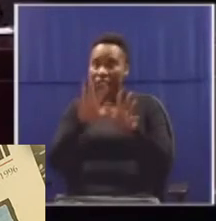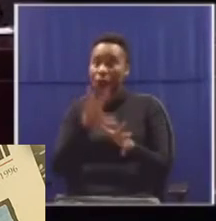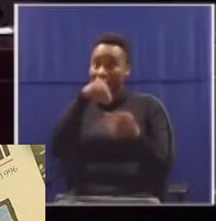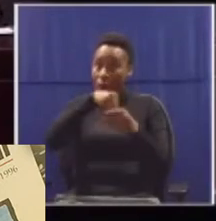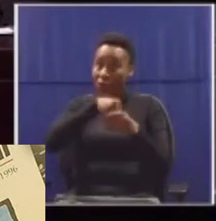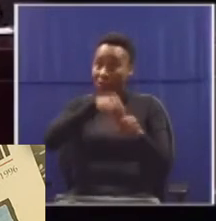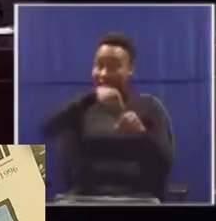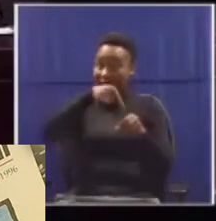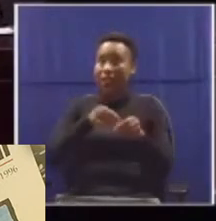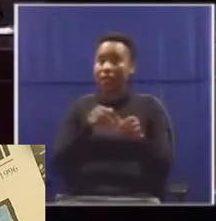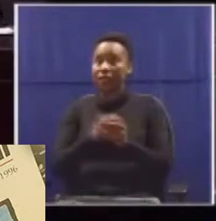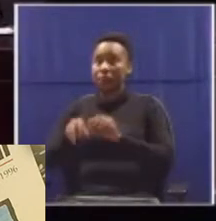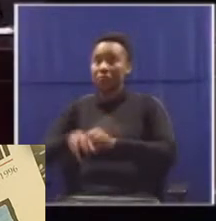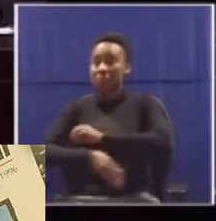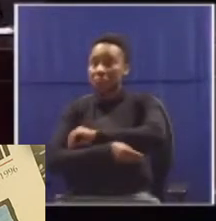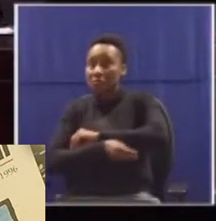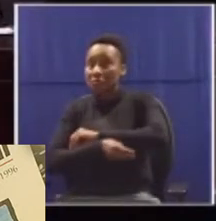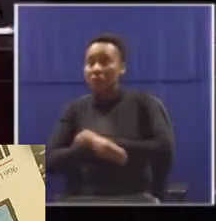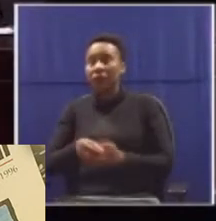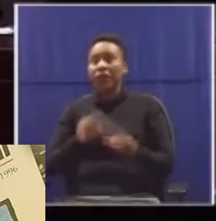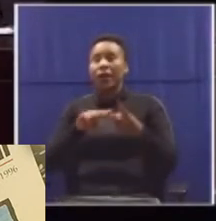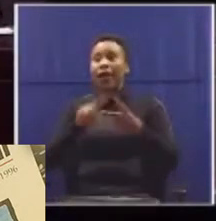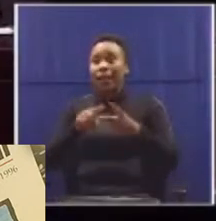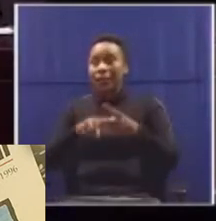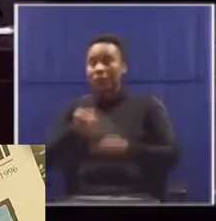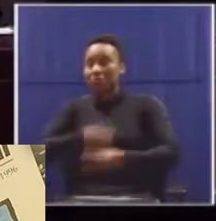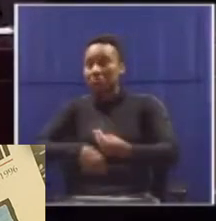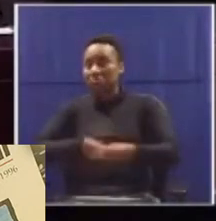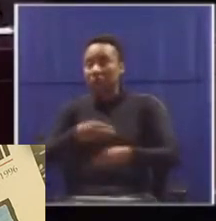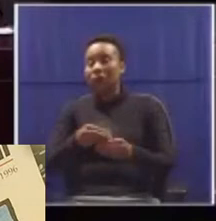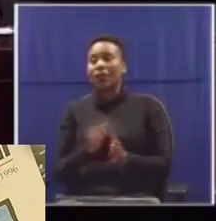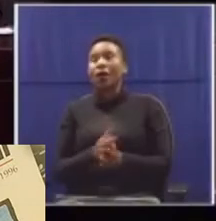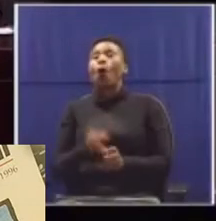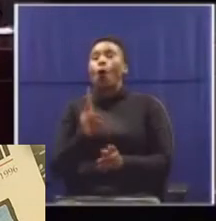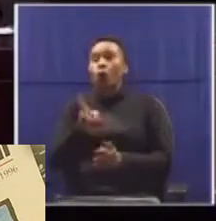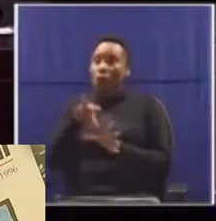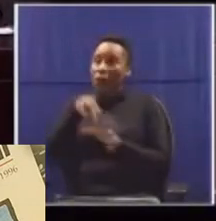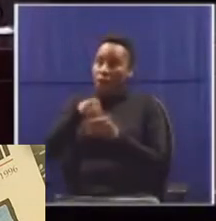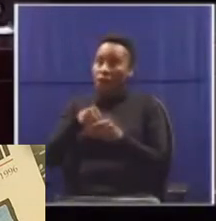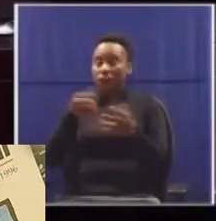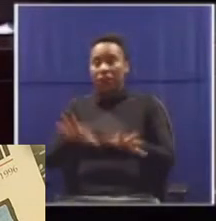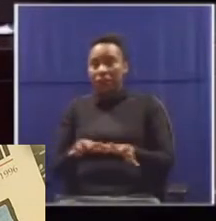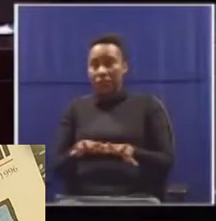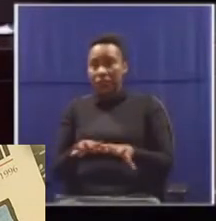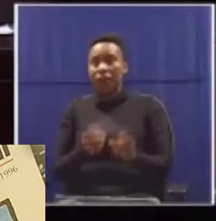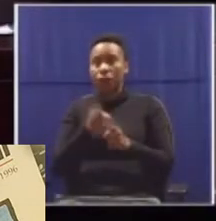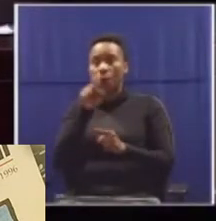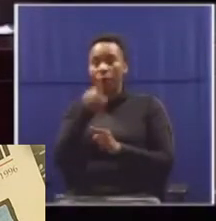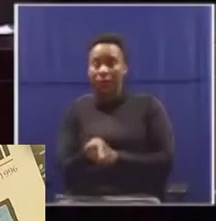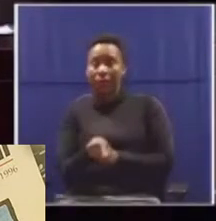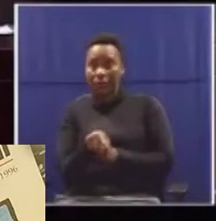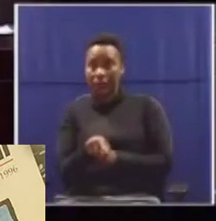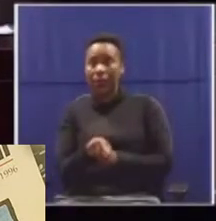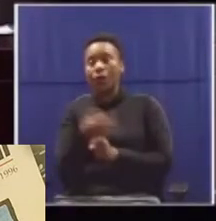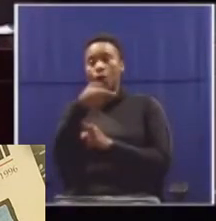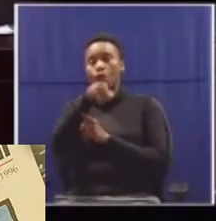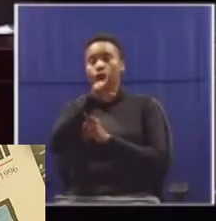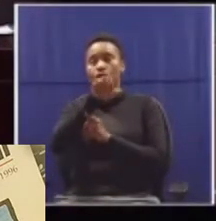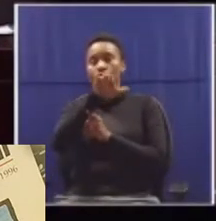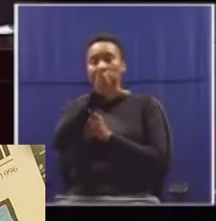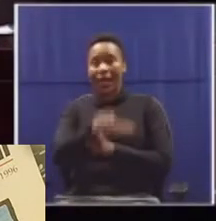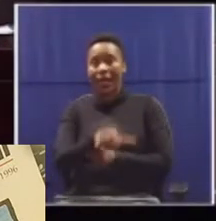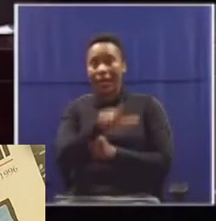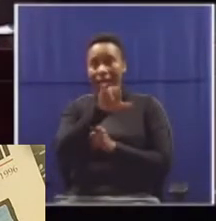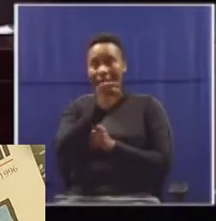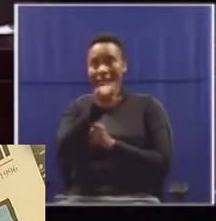and in certain cases money laundering was involved as well now the implications of gray listing range from higher interest rates and inflation